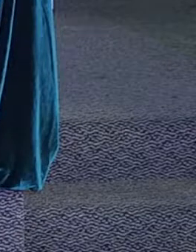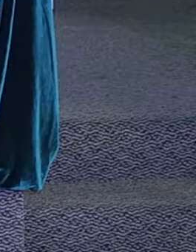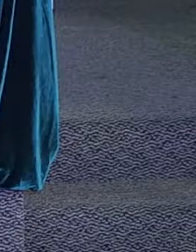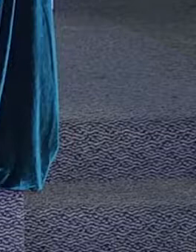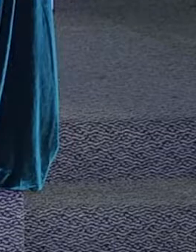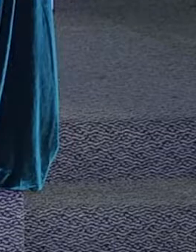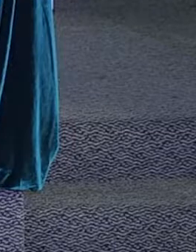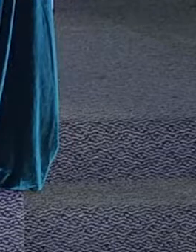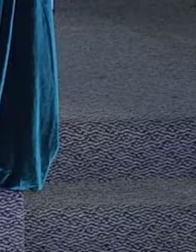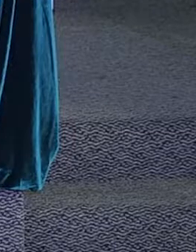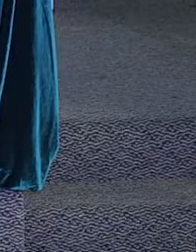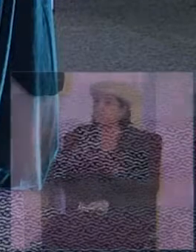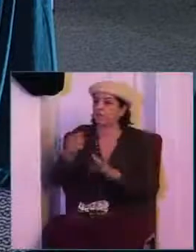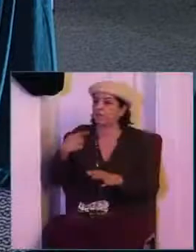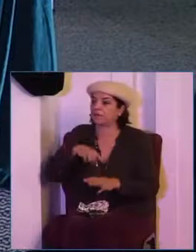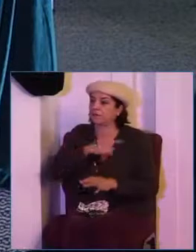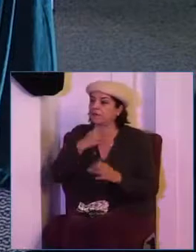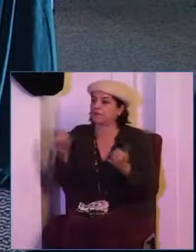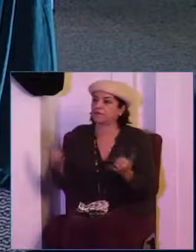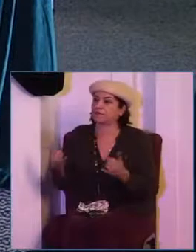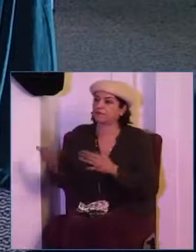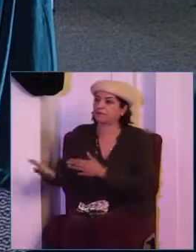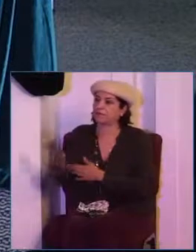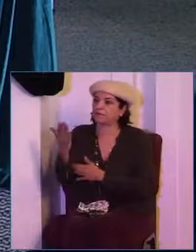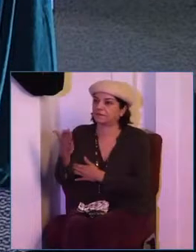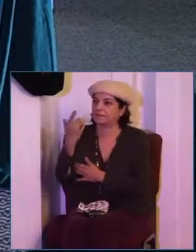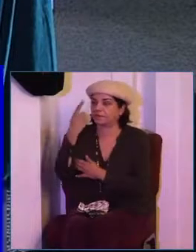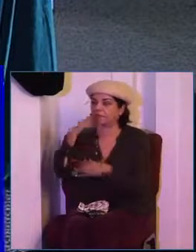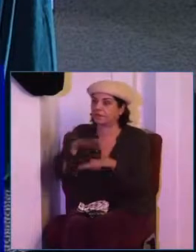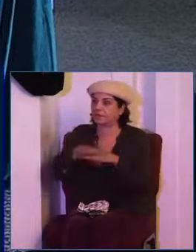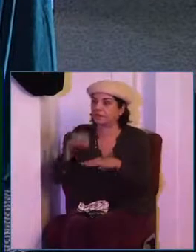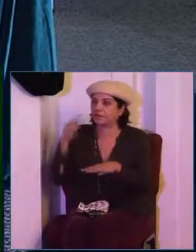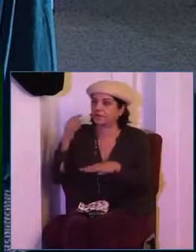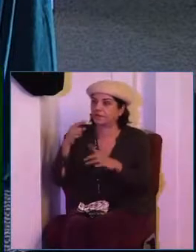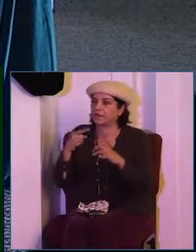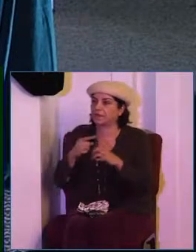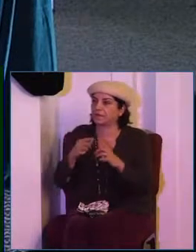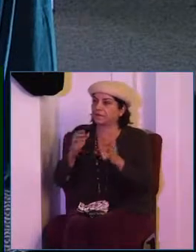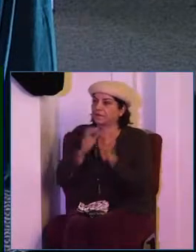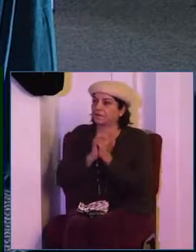Would you join us this morning in our call to worship?